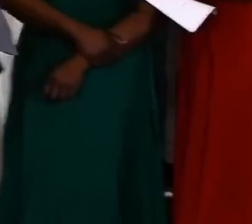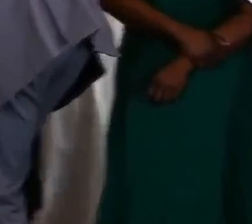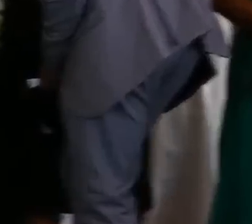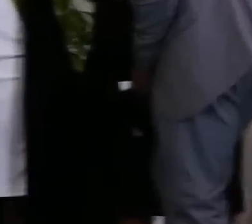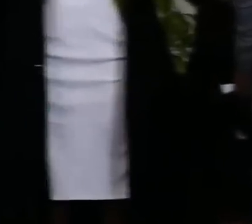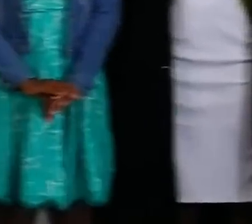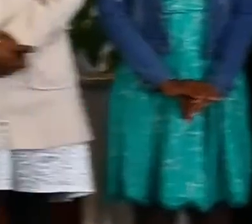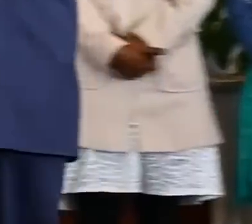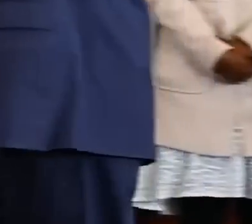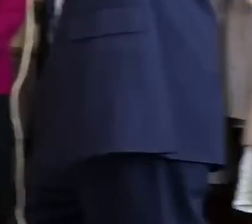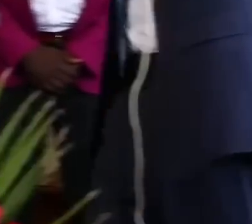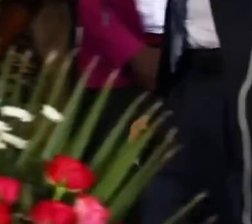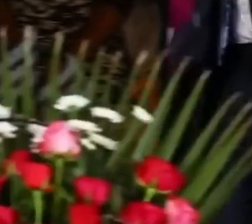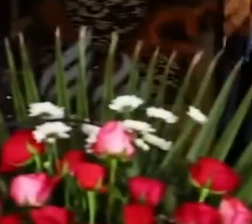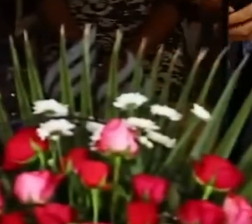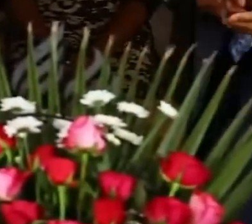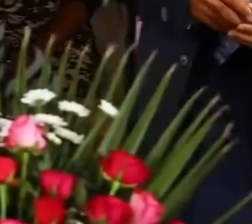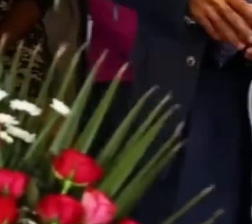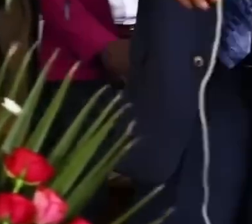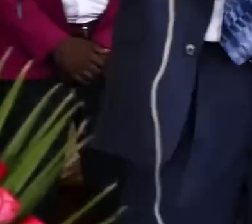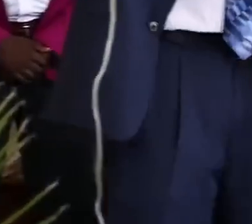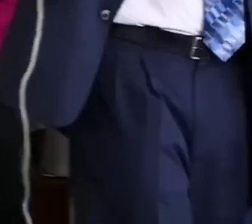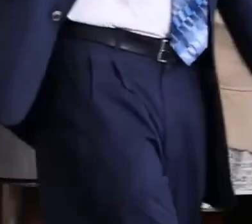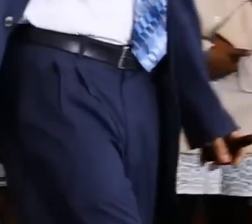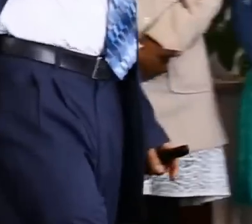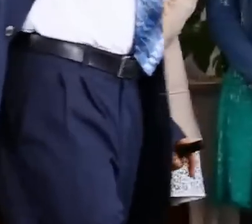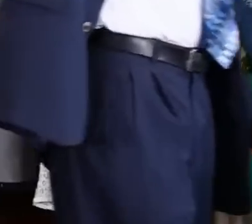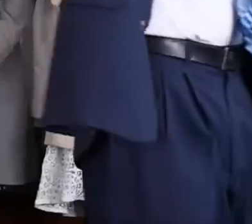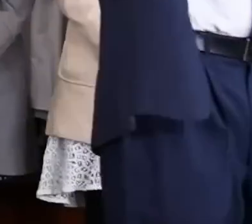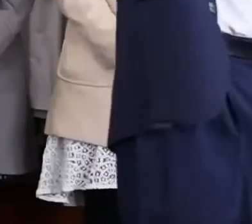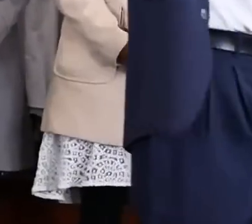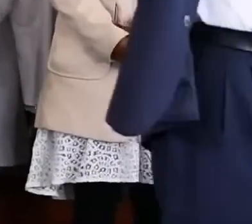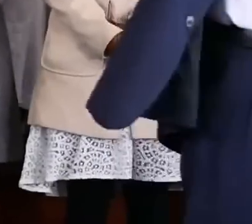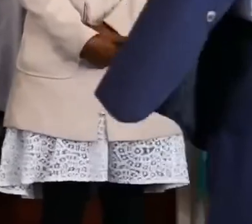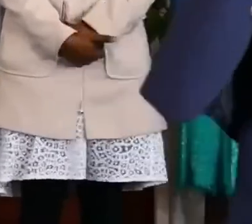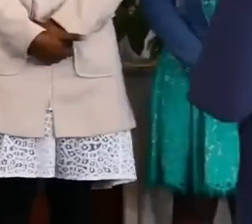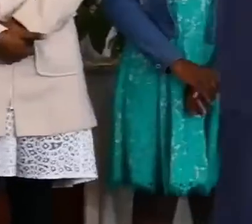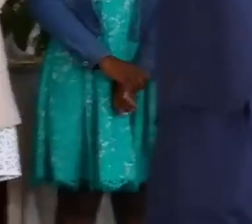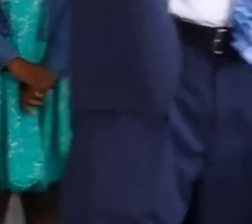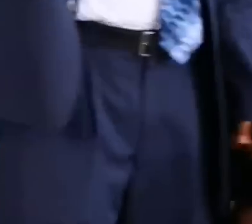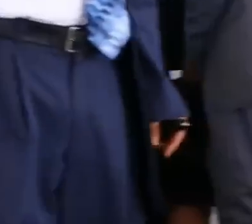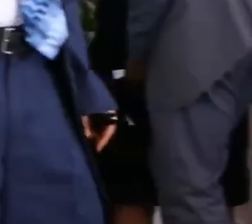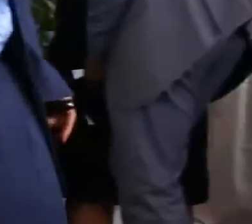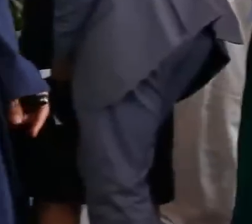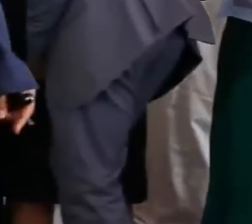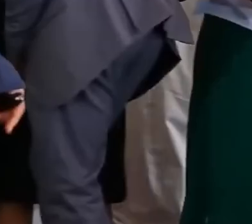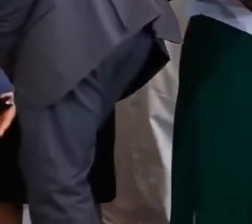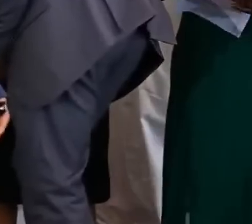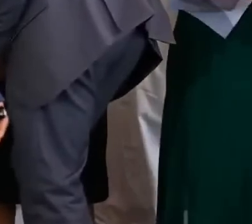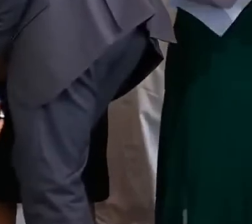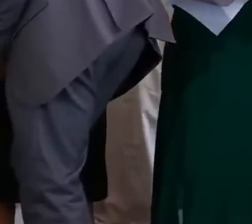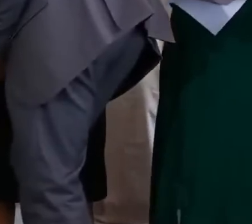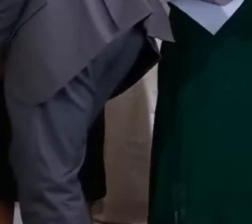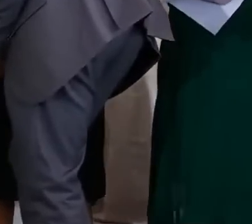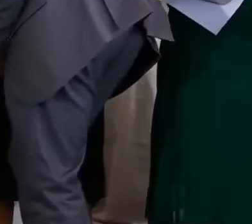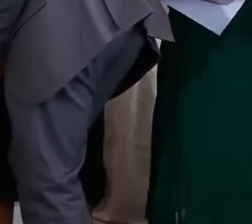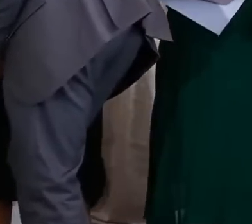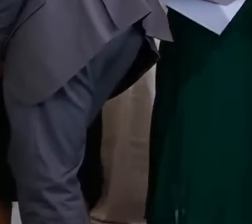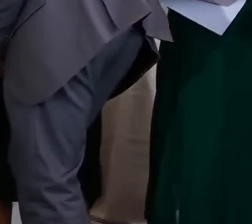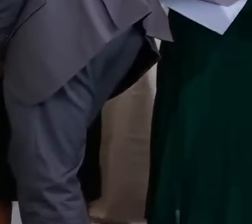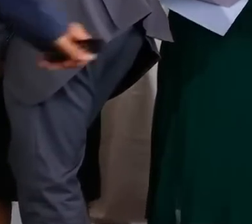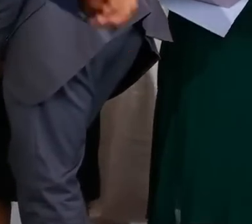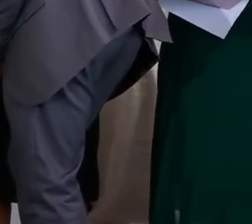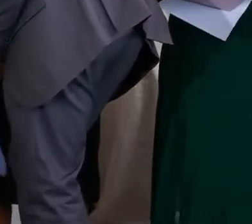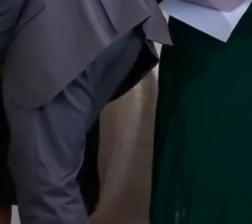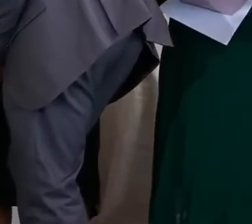beautiful city of God. Thank you very much. I have to close.